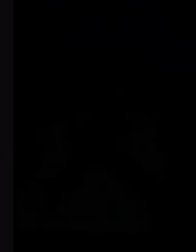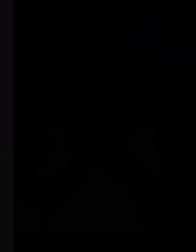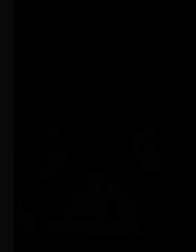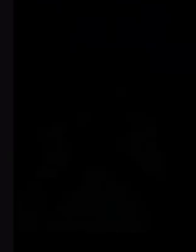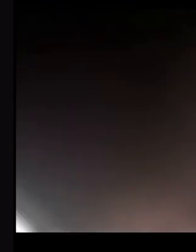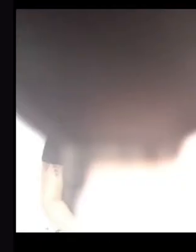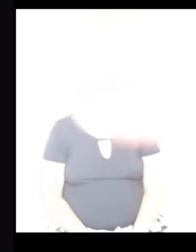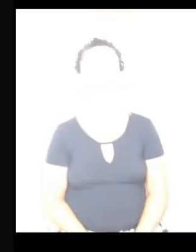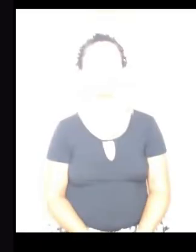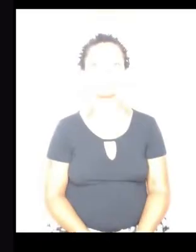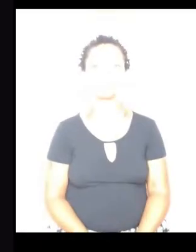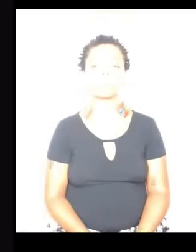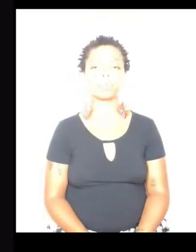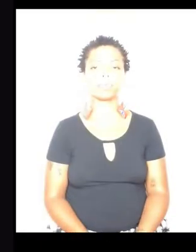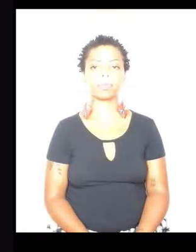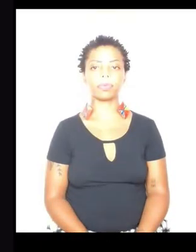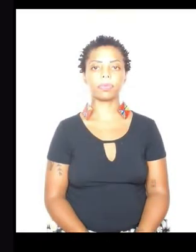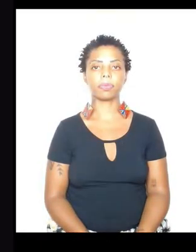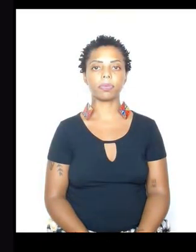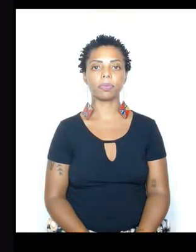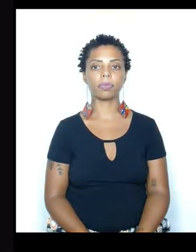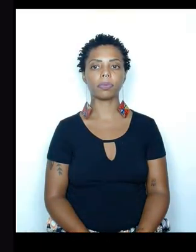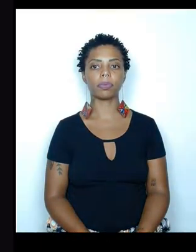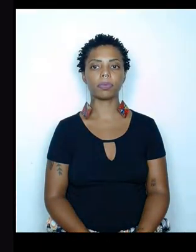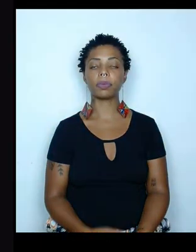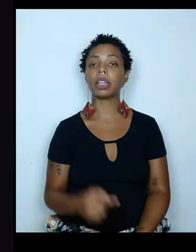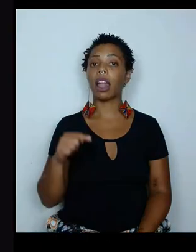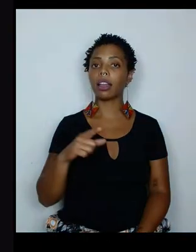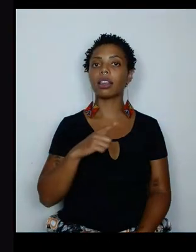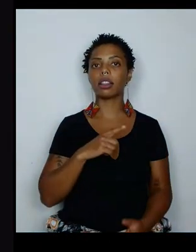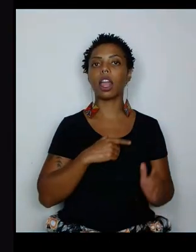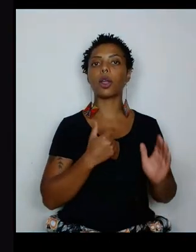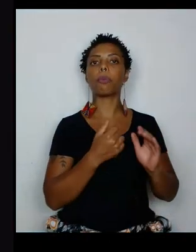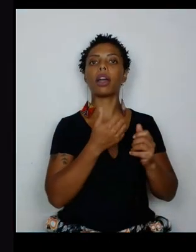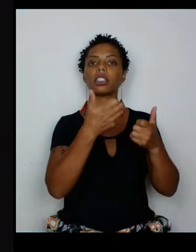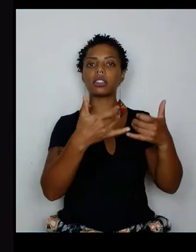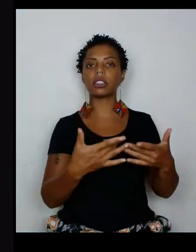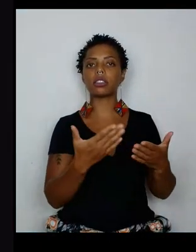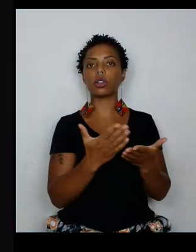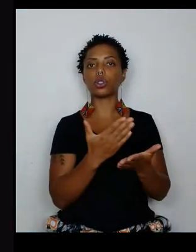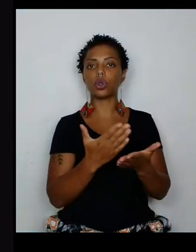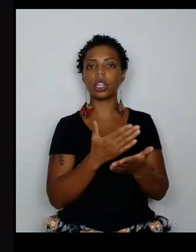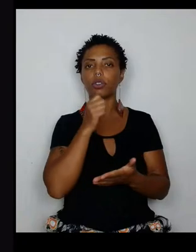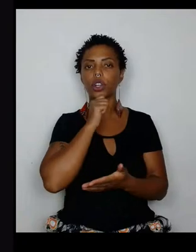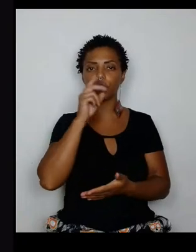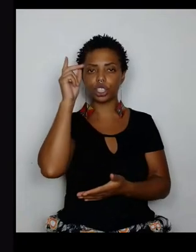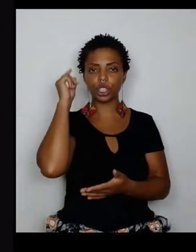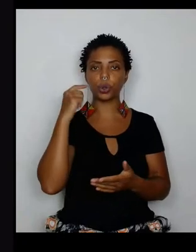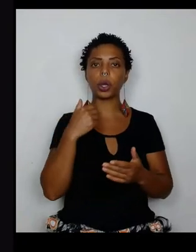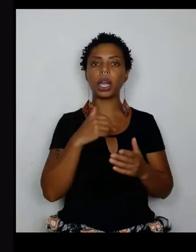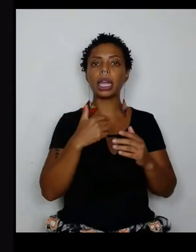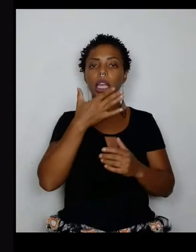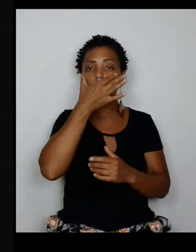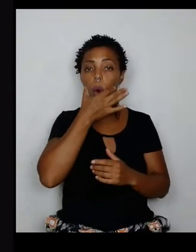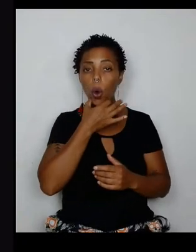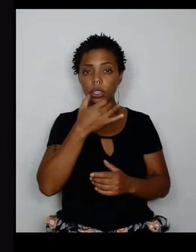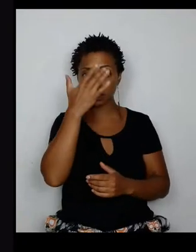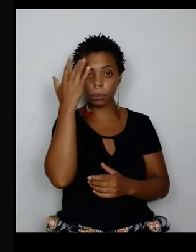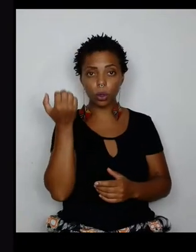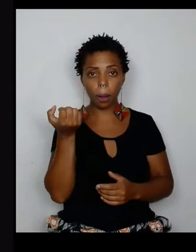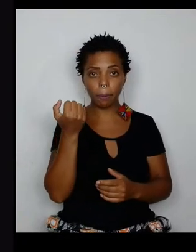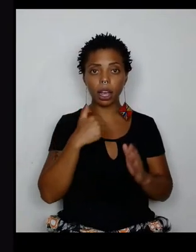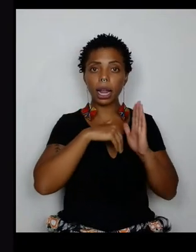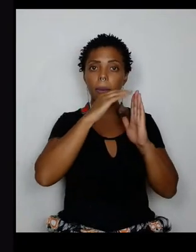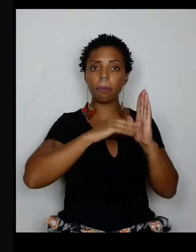white with coconut cream as a form potentially of cultural drag mcmullen